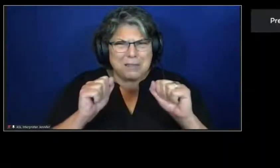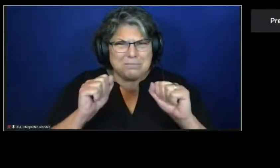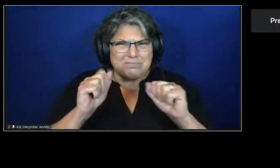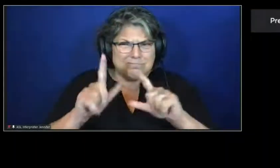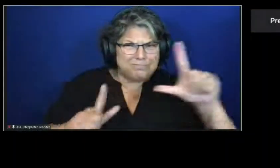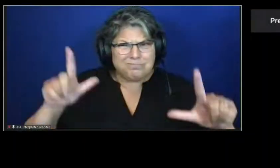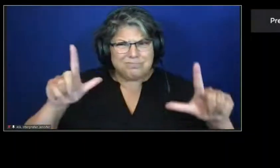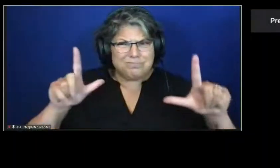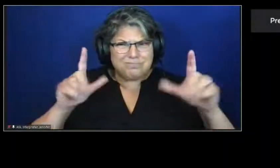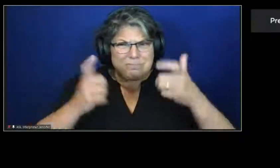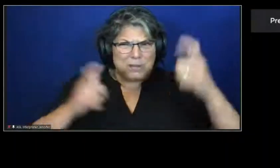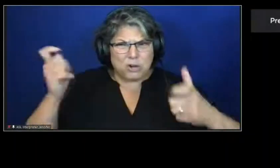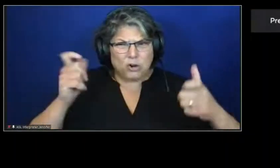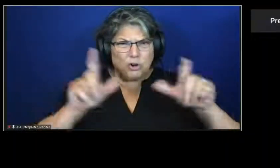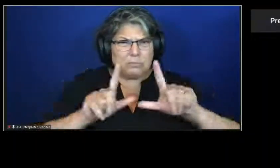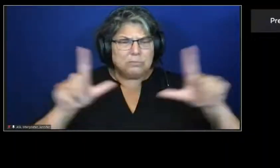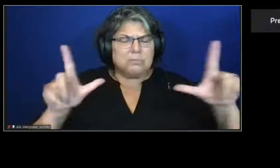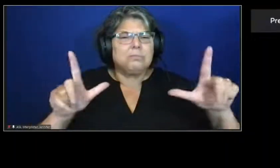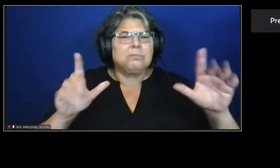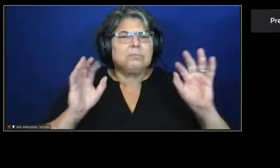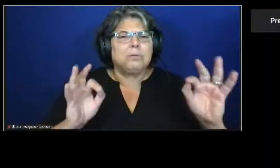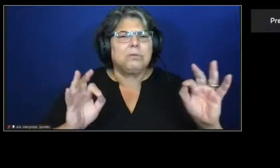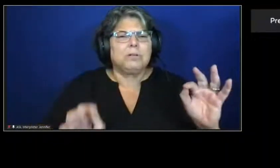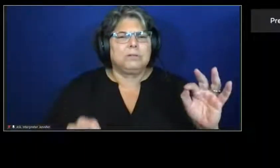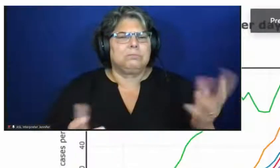larger? Oh, perfect.